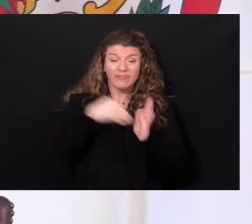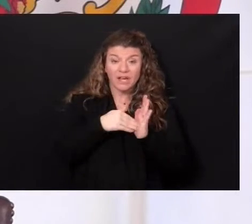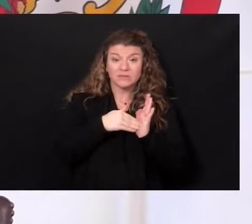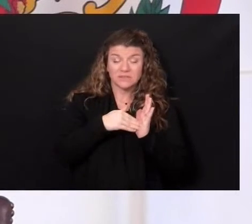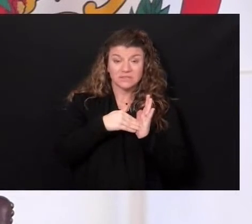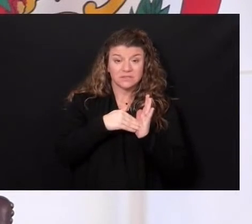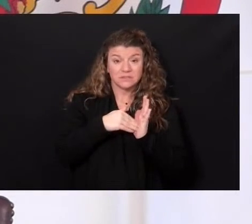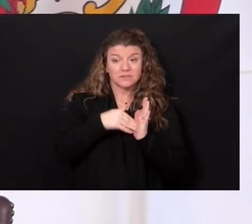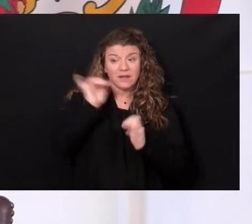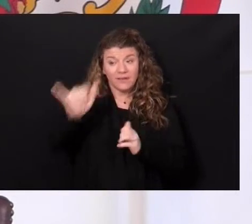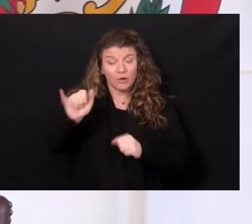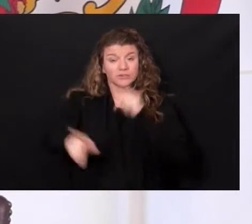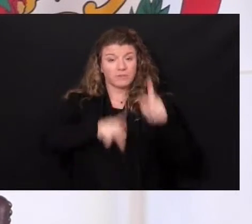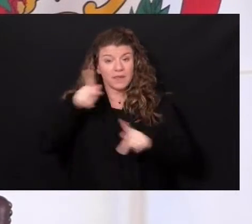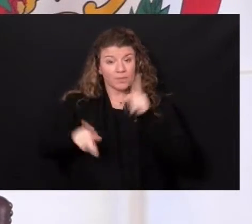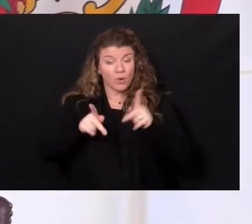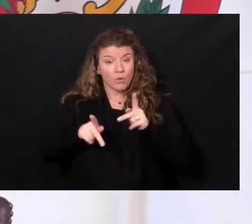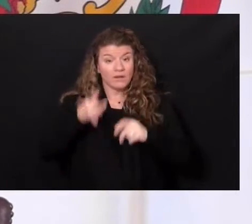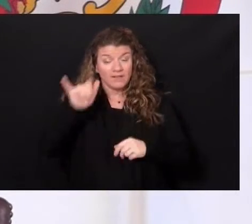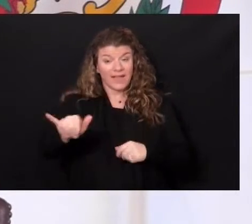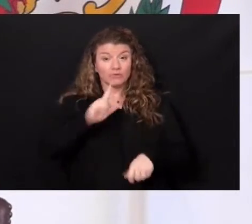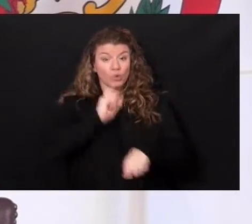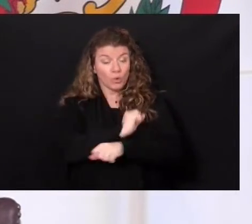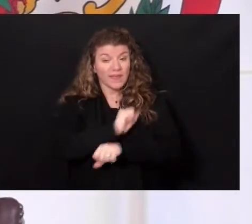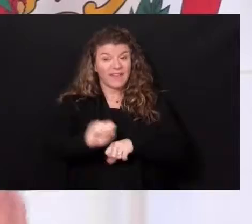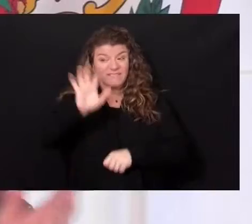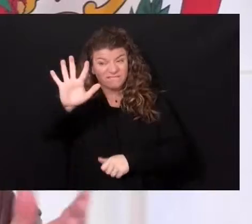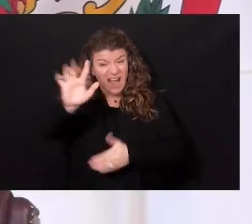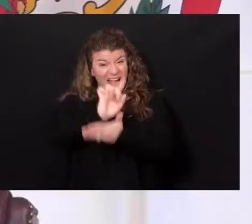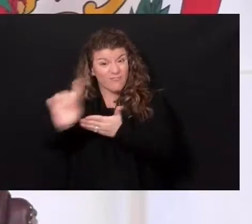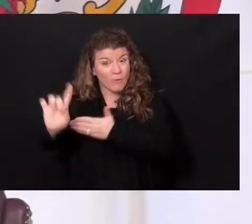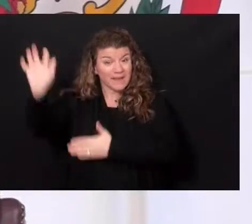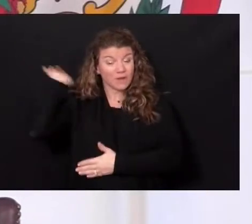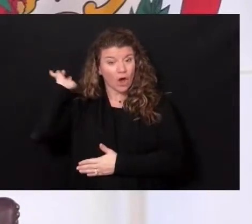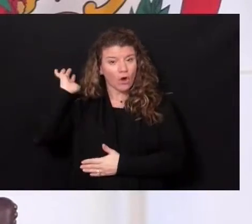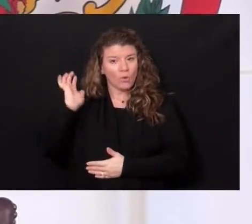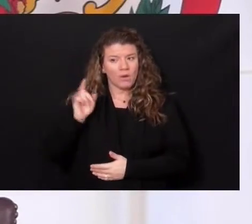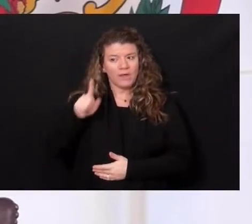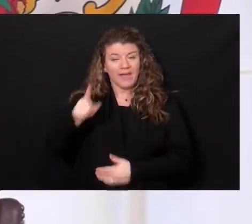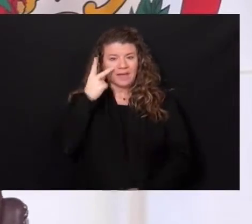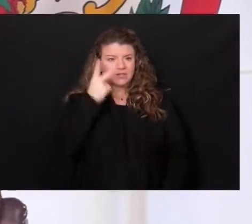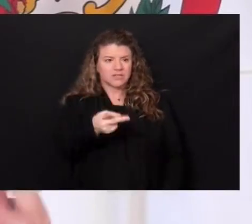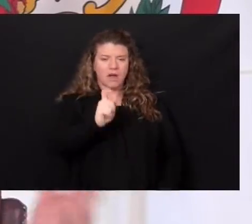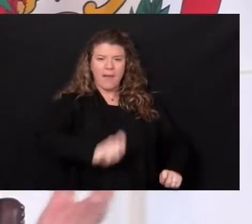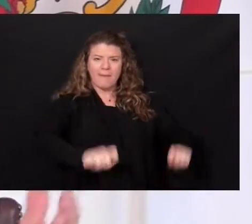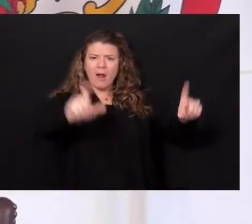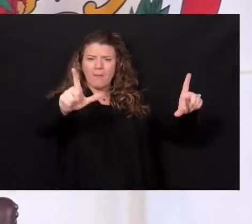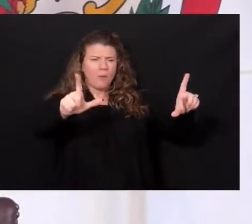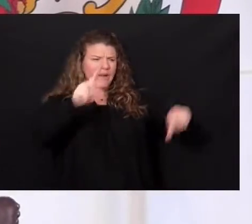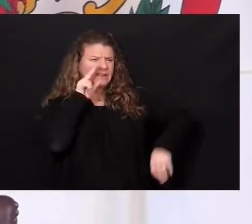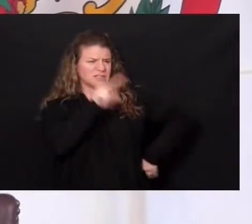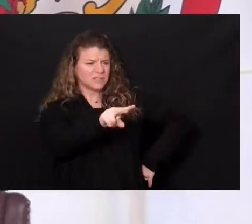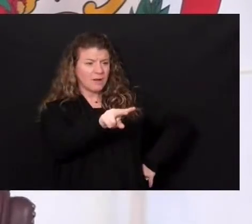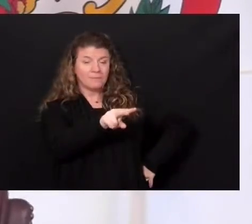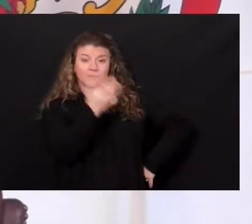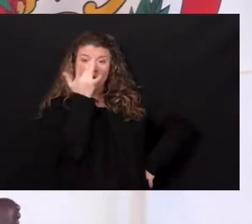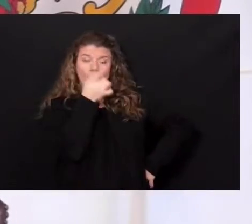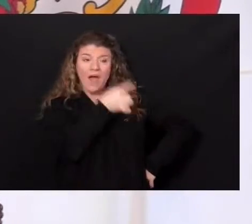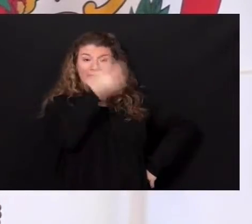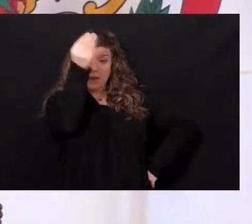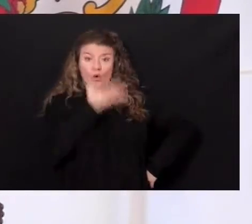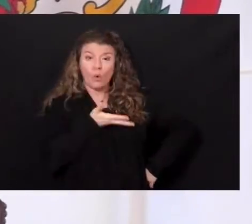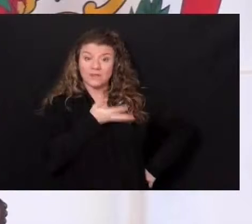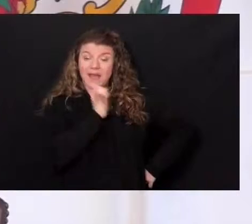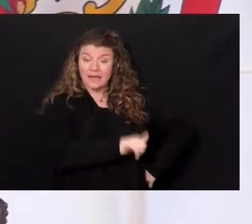149,000 of those people that 5 weeks ago we published that because that's what we were told is the very best we